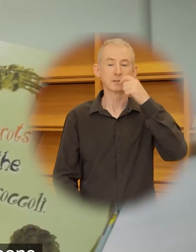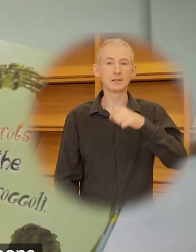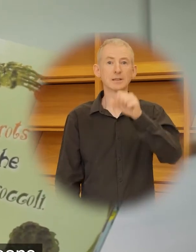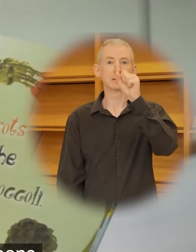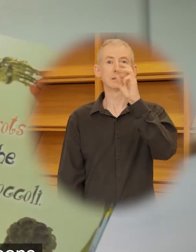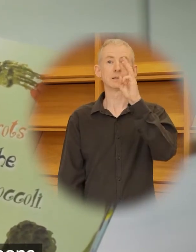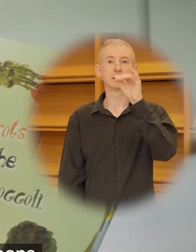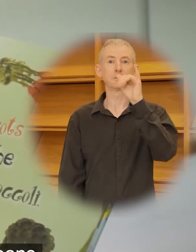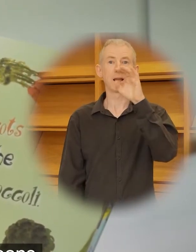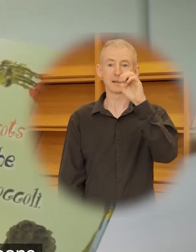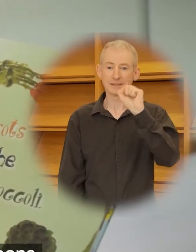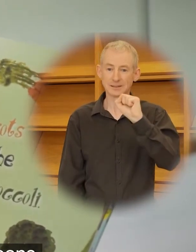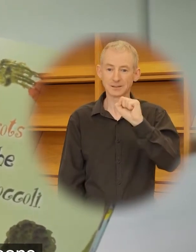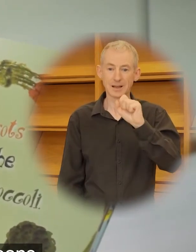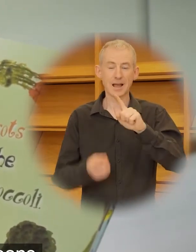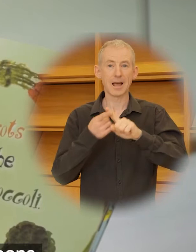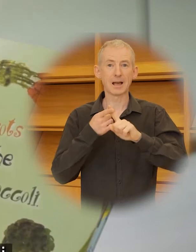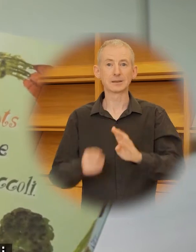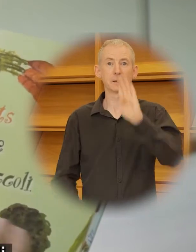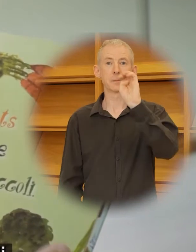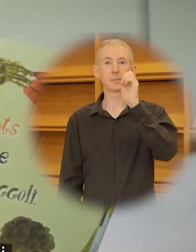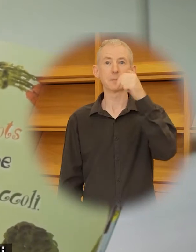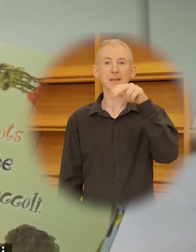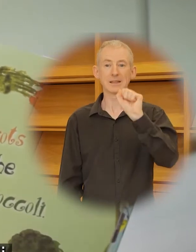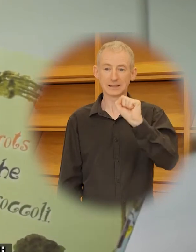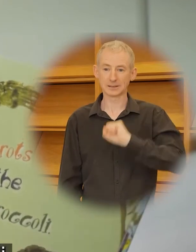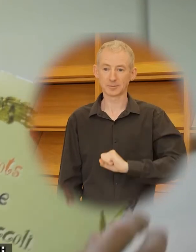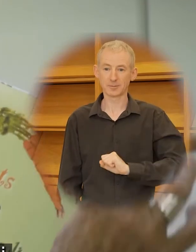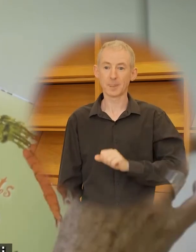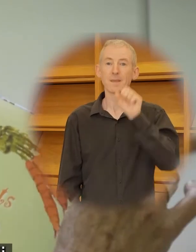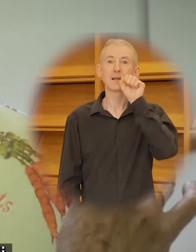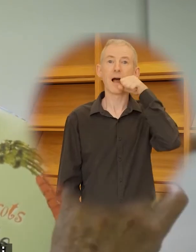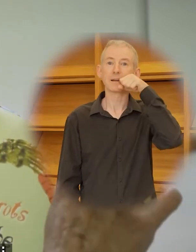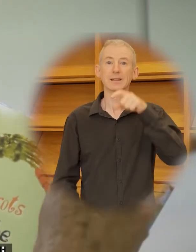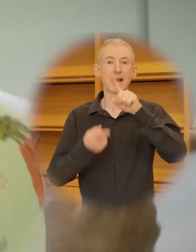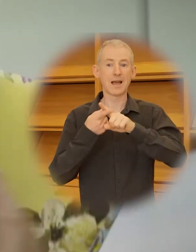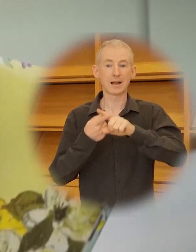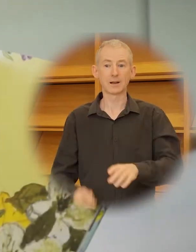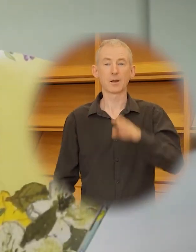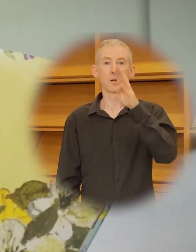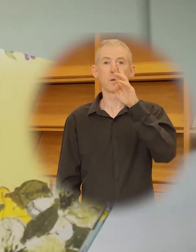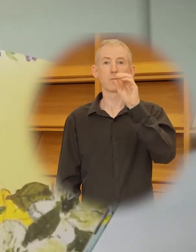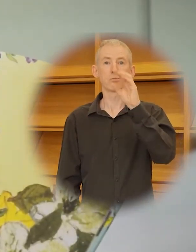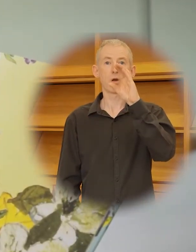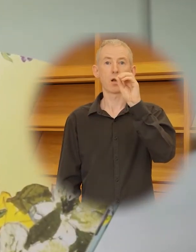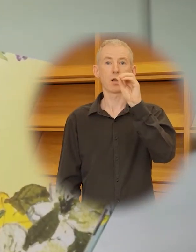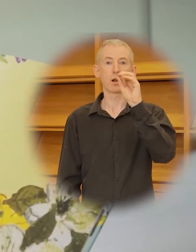The nuts, the spices and the beans, the carrots and the broccoli.